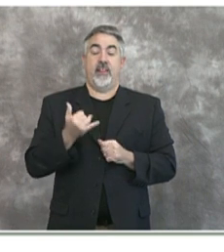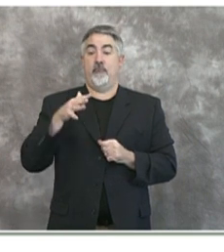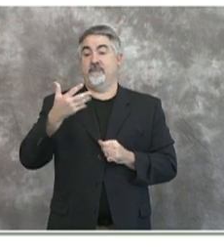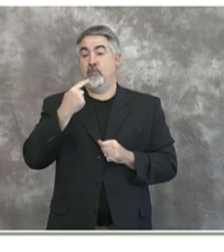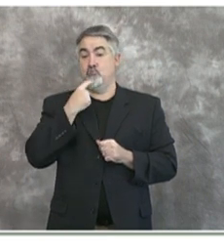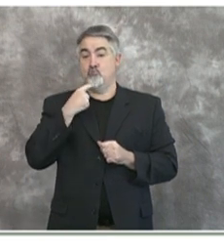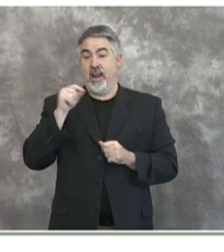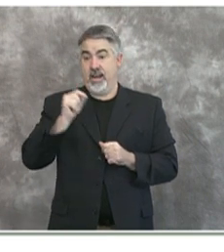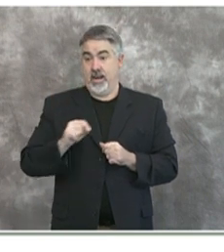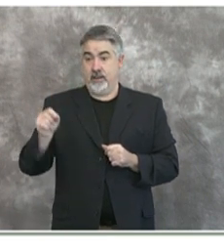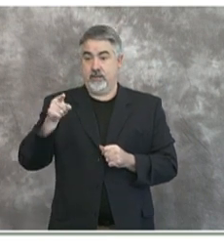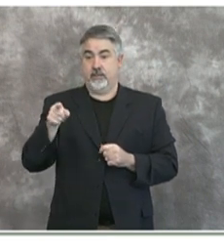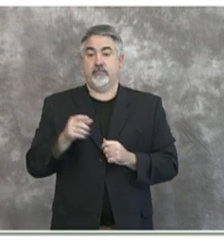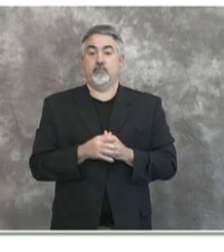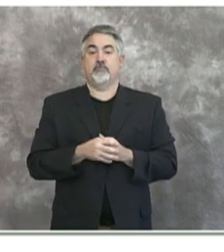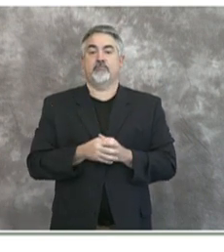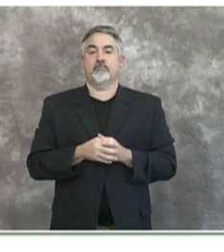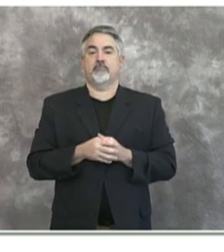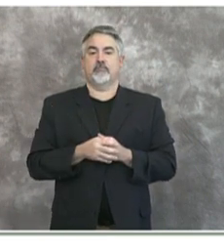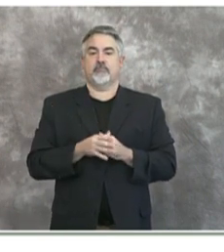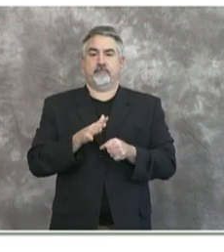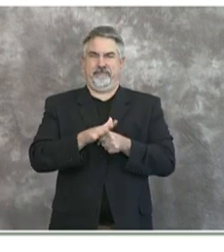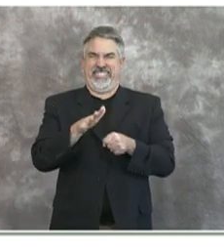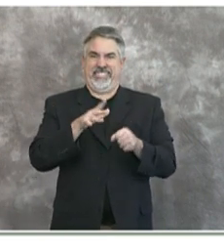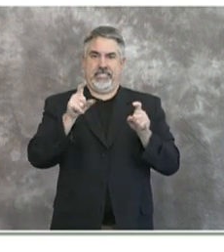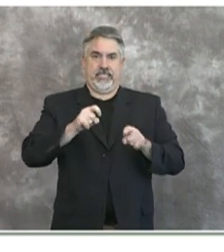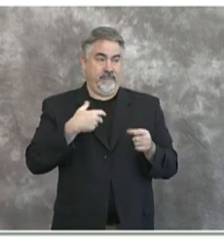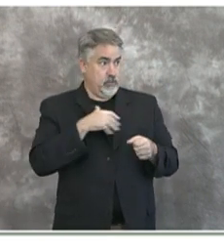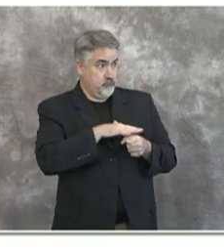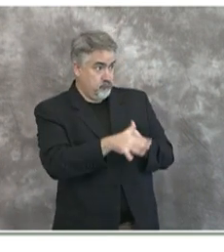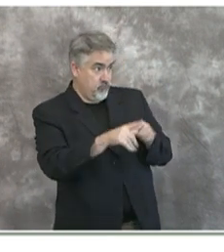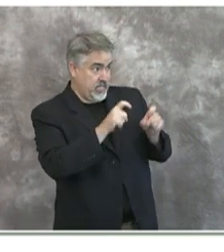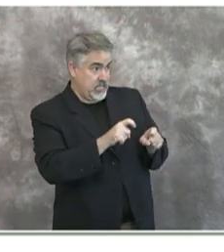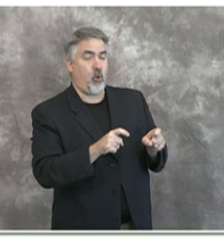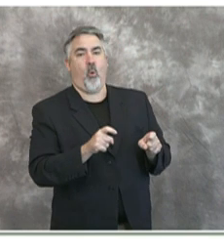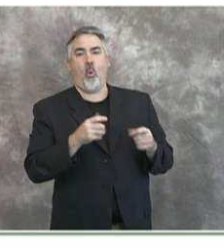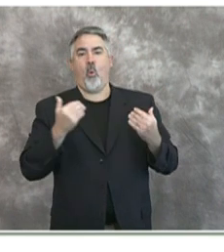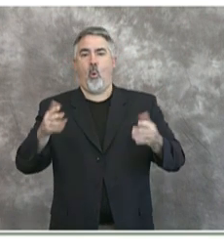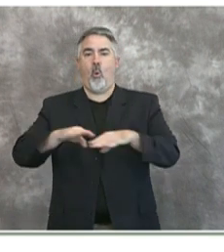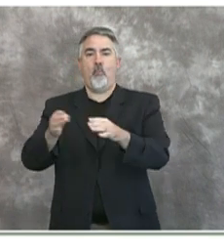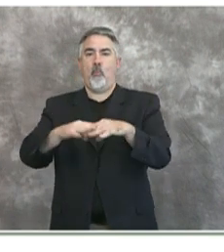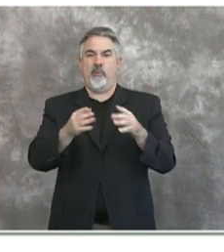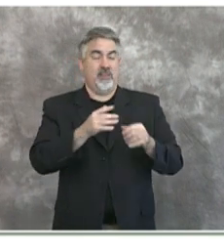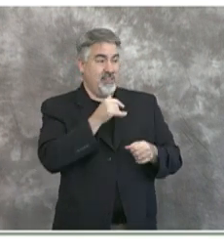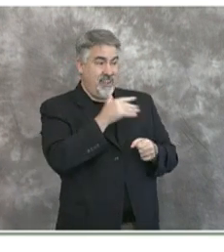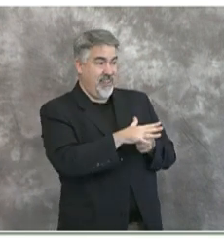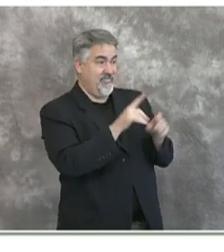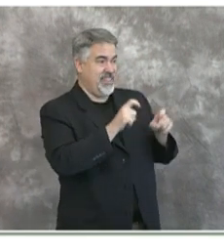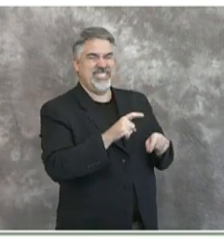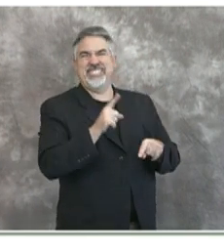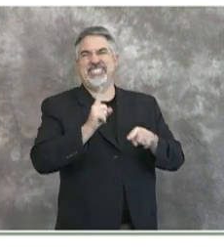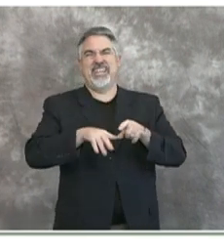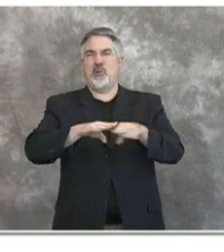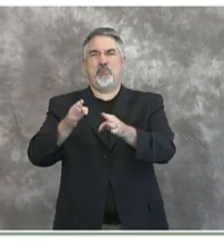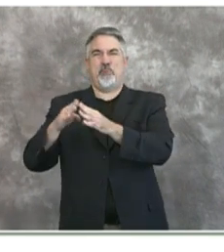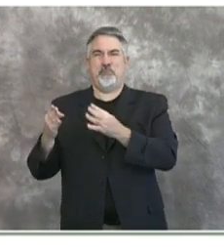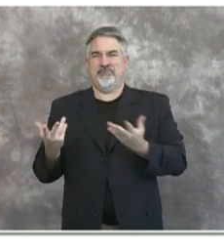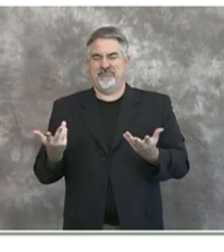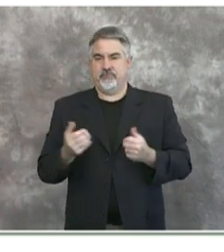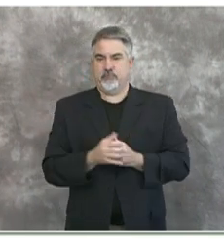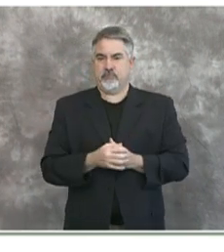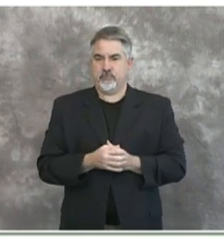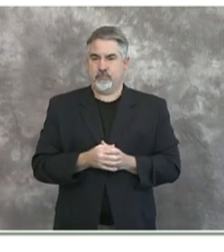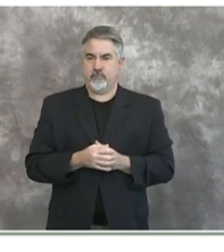to robust testing. Speaking of testing, there is a lot of questions that